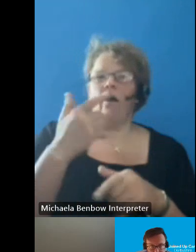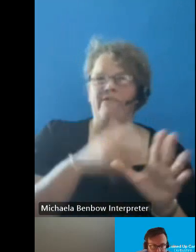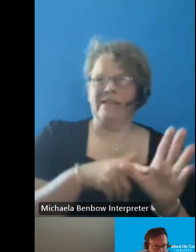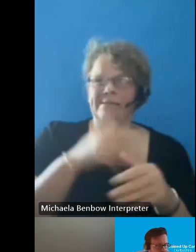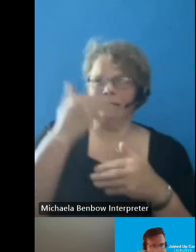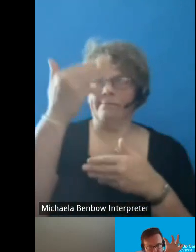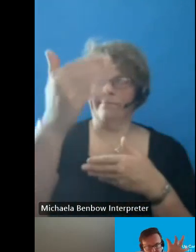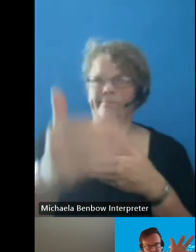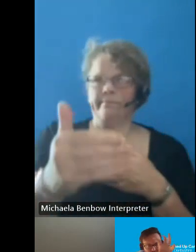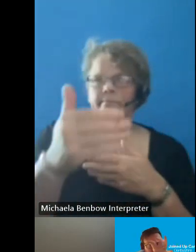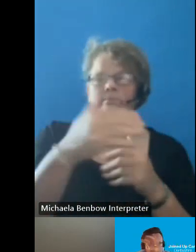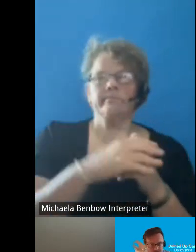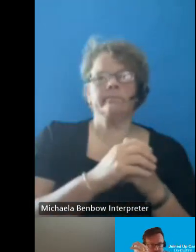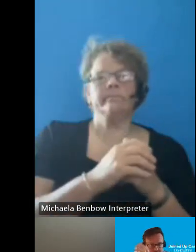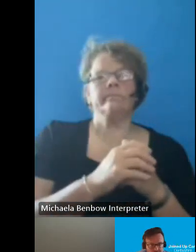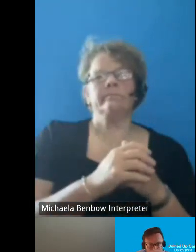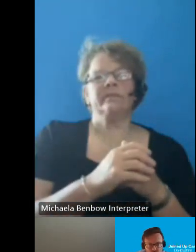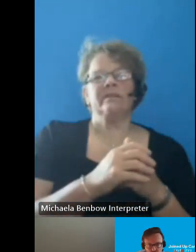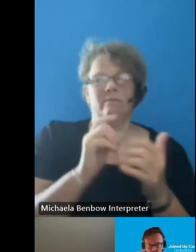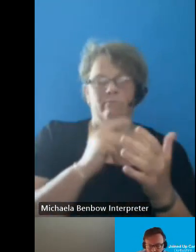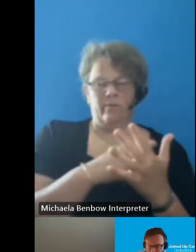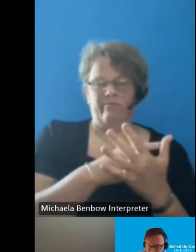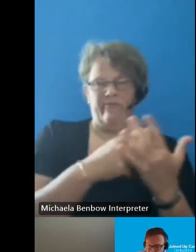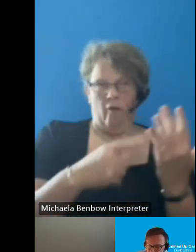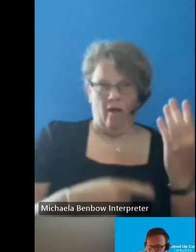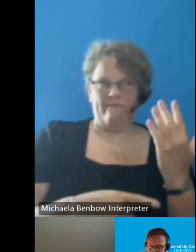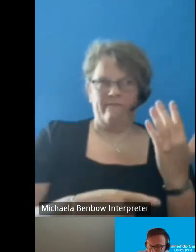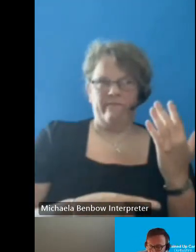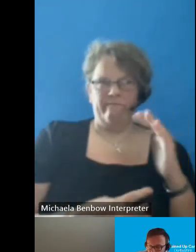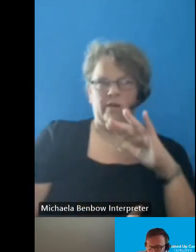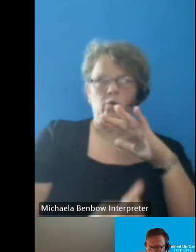So they are kind of like the 5 core